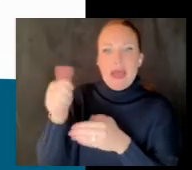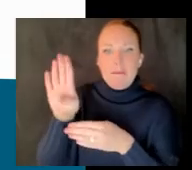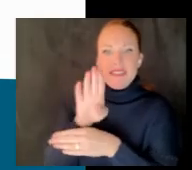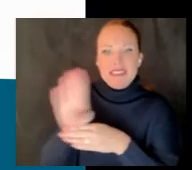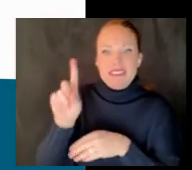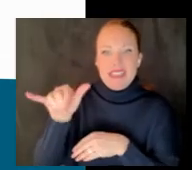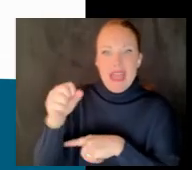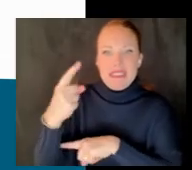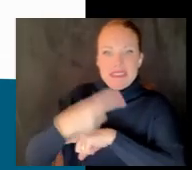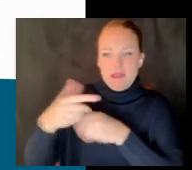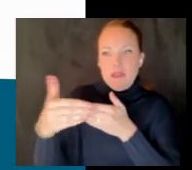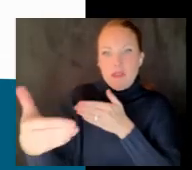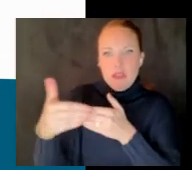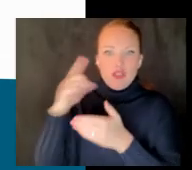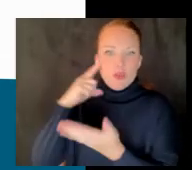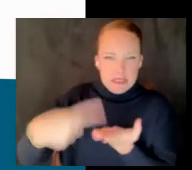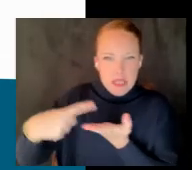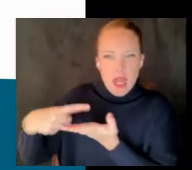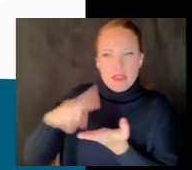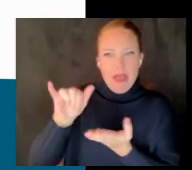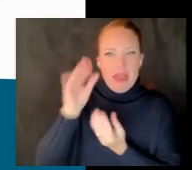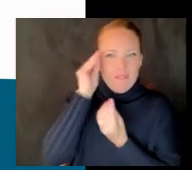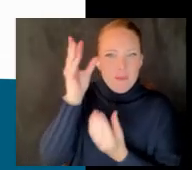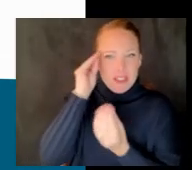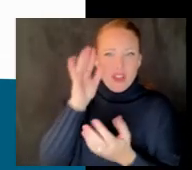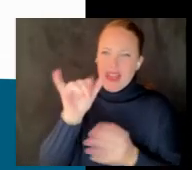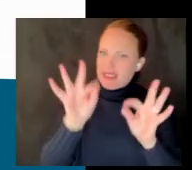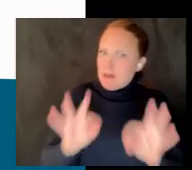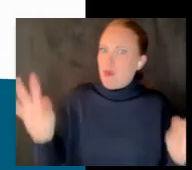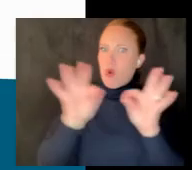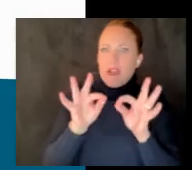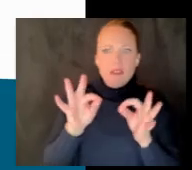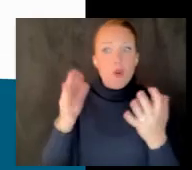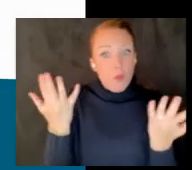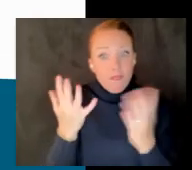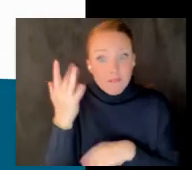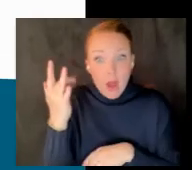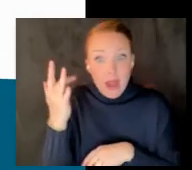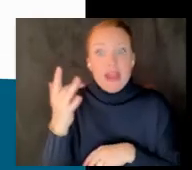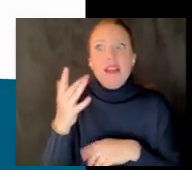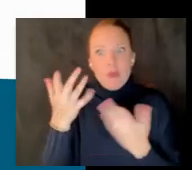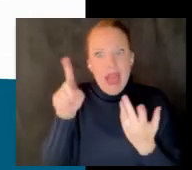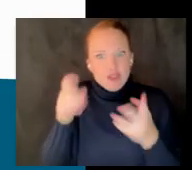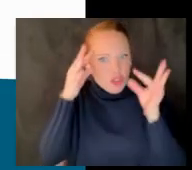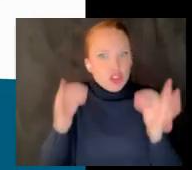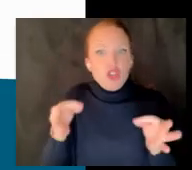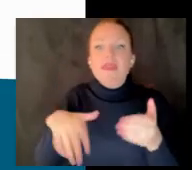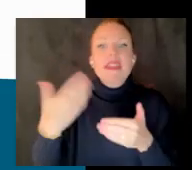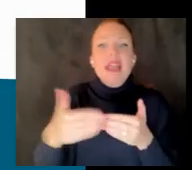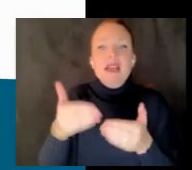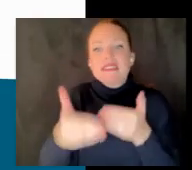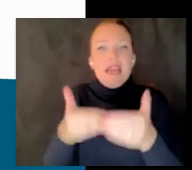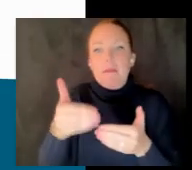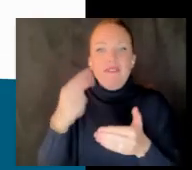information. This meeting is a critical step in determining the appropriate next course of action for the student. The purpose